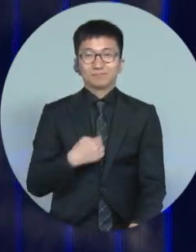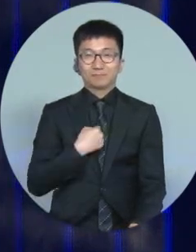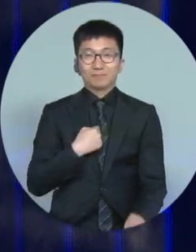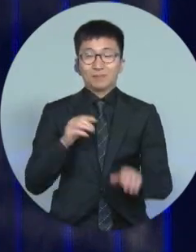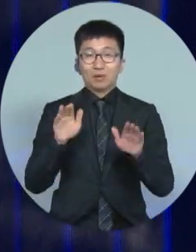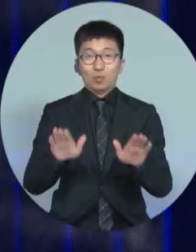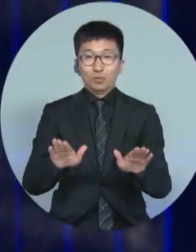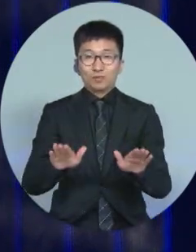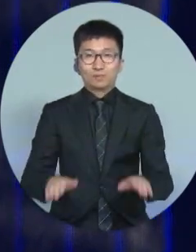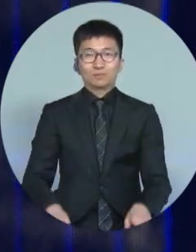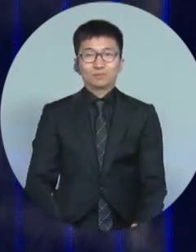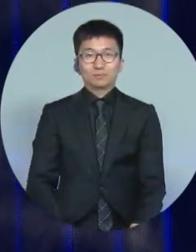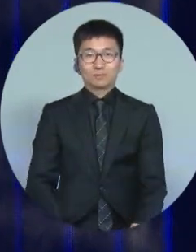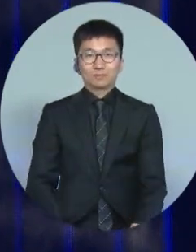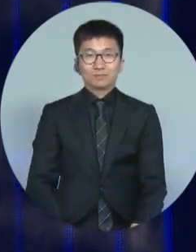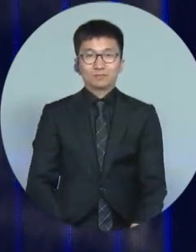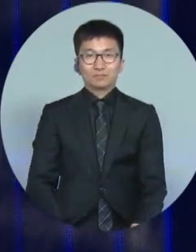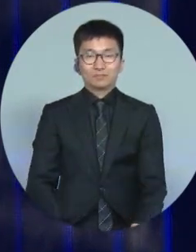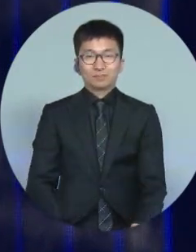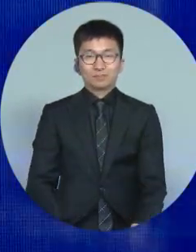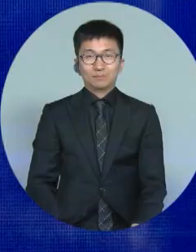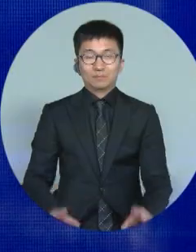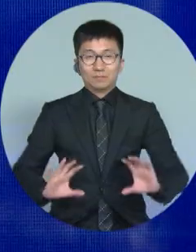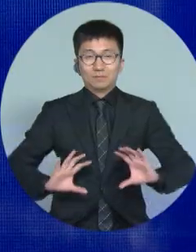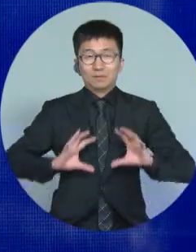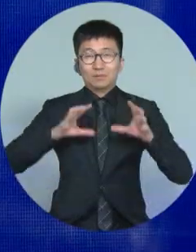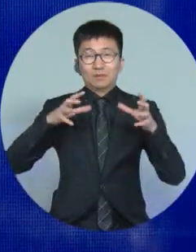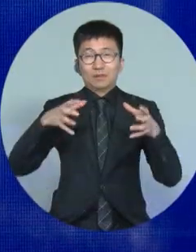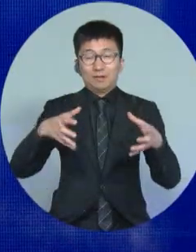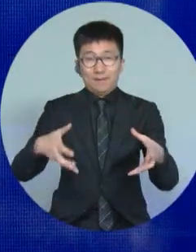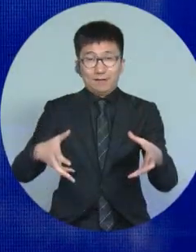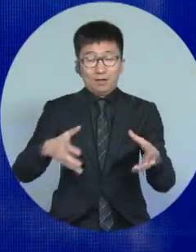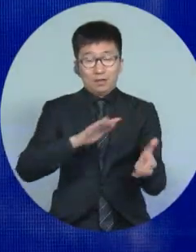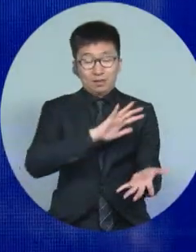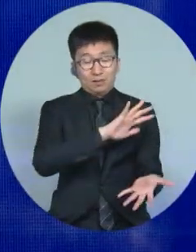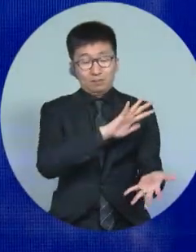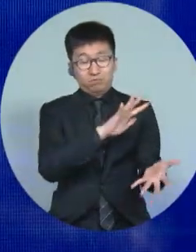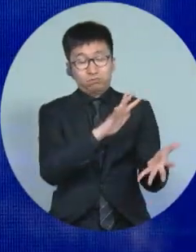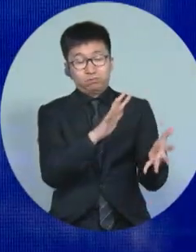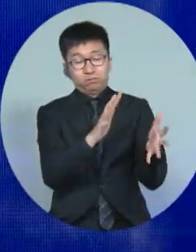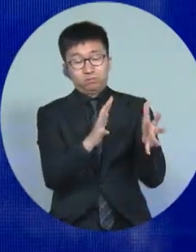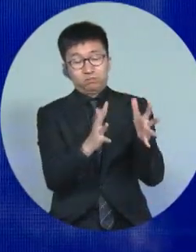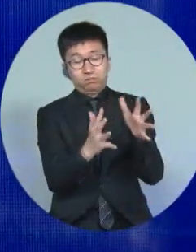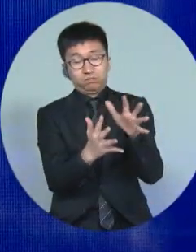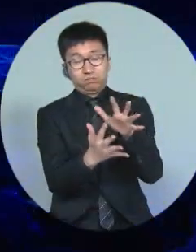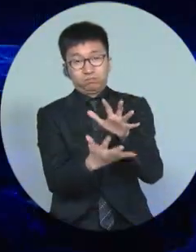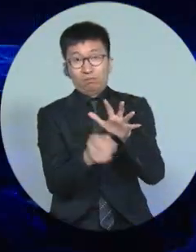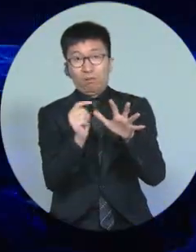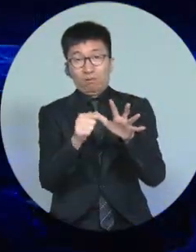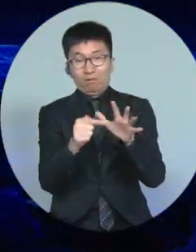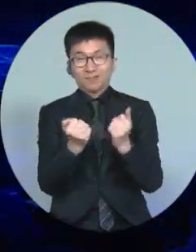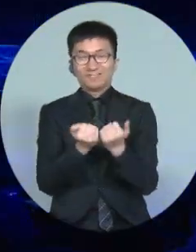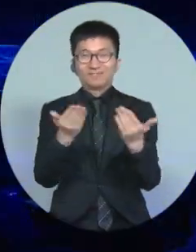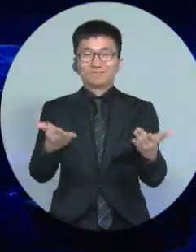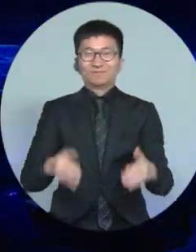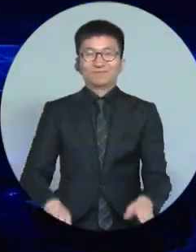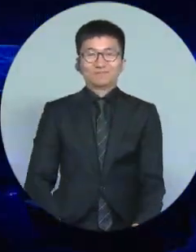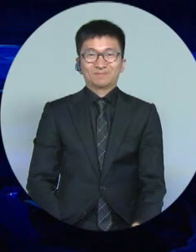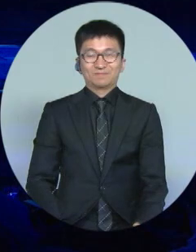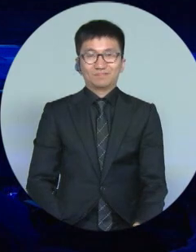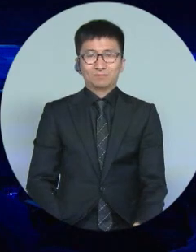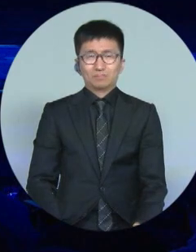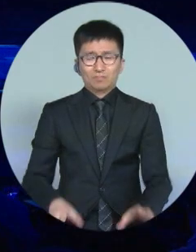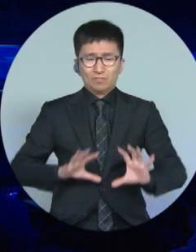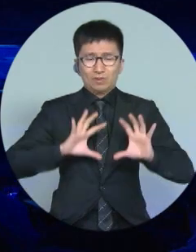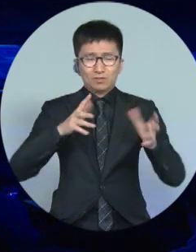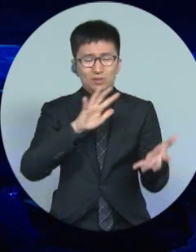about the global transformation, because we're in the middle of the painful construction